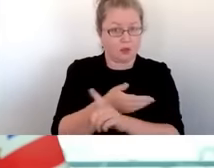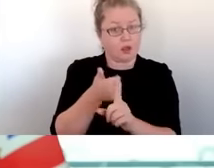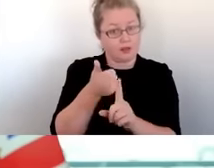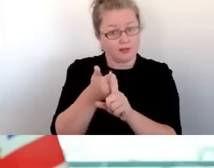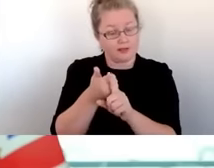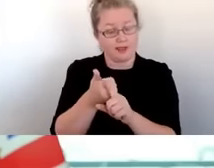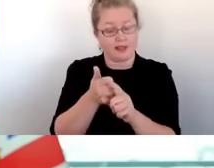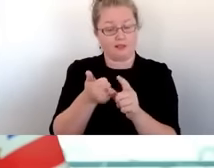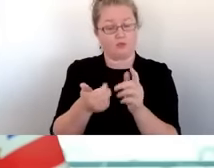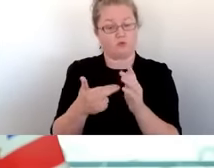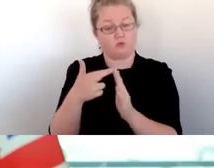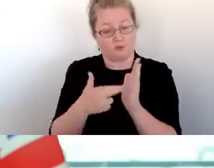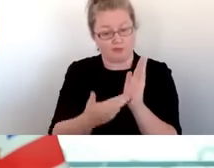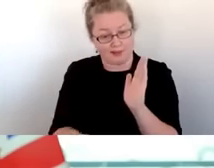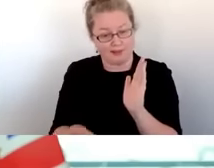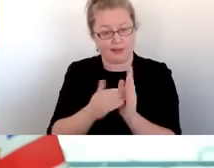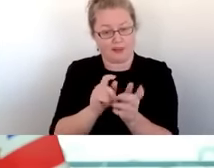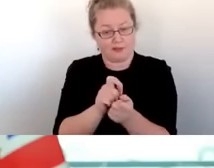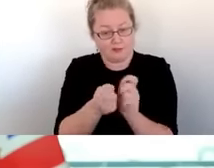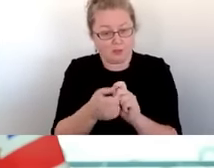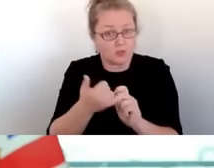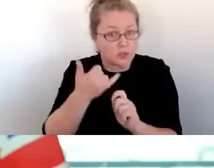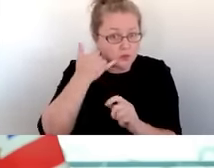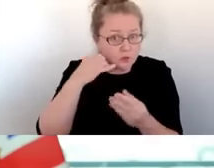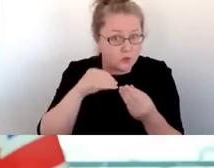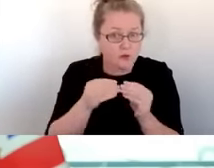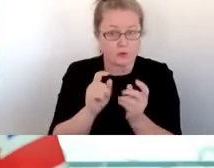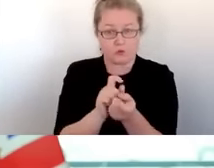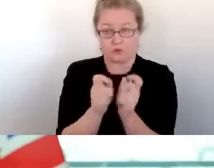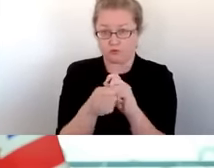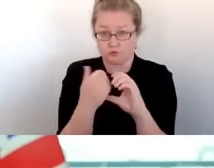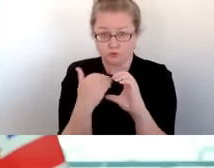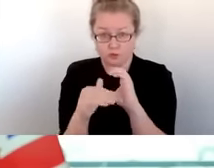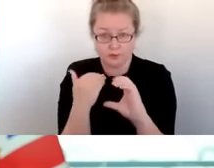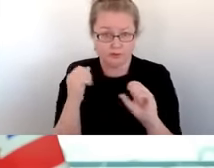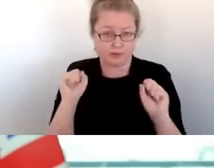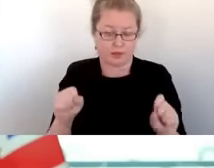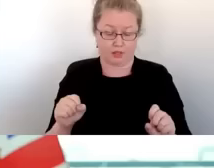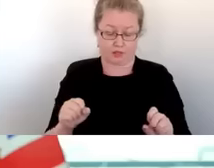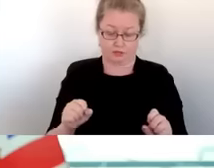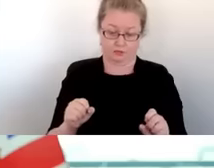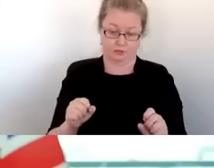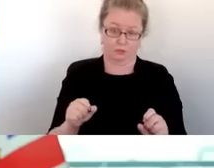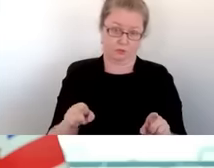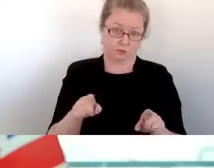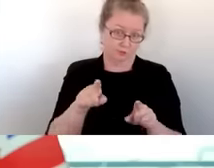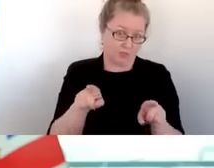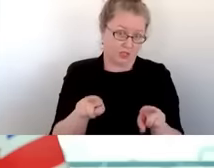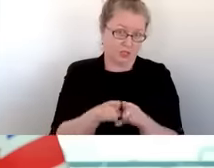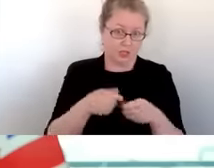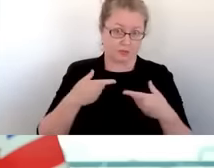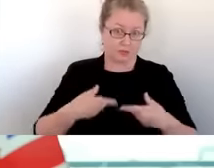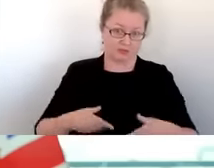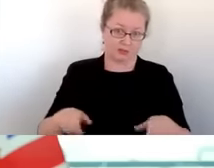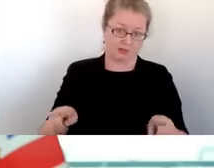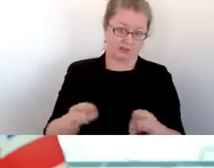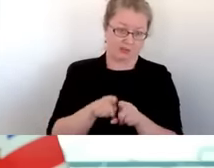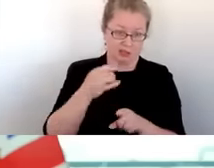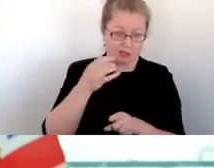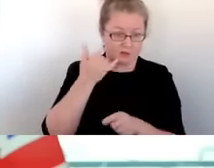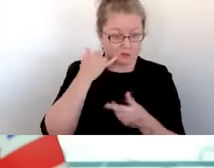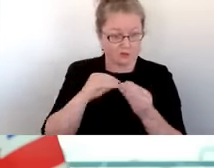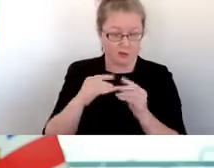go in and update your contact information, which is really important. Not everyone's like me that has had the same mobile